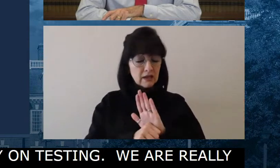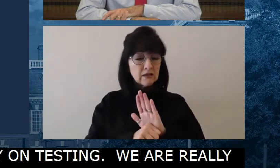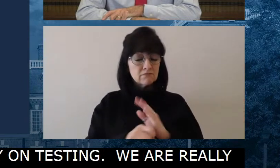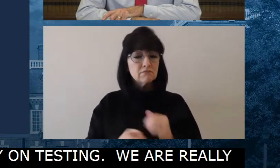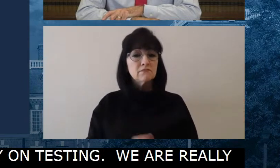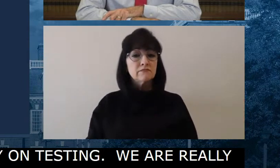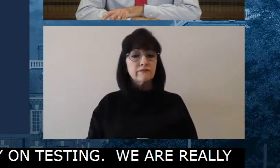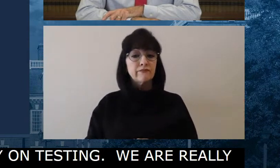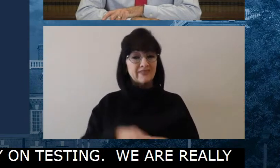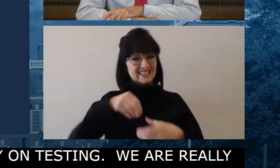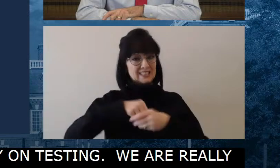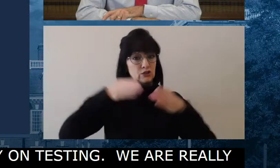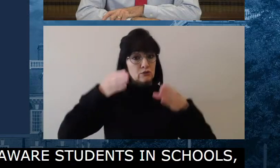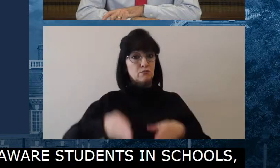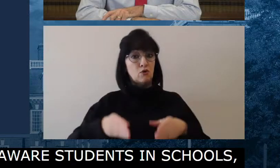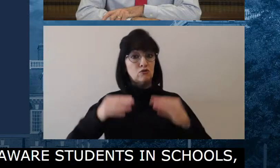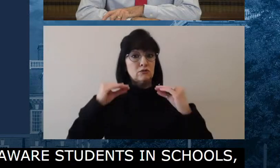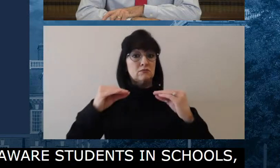about